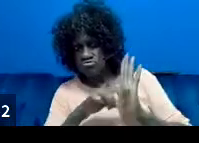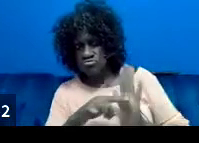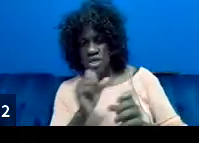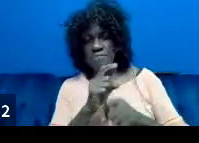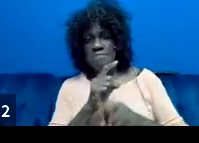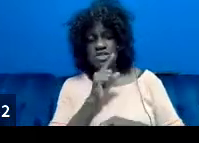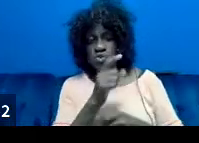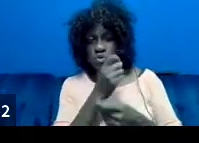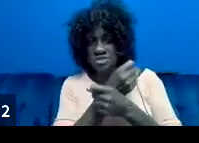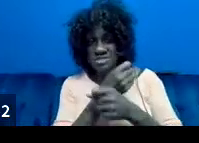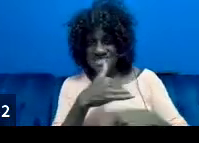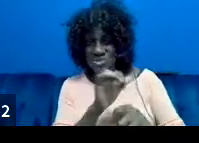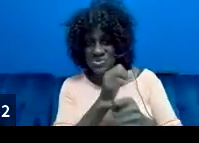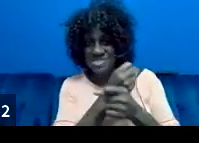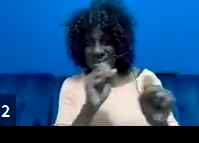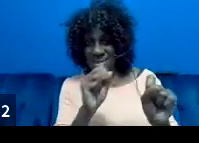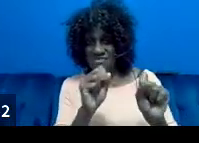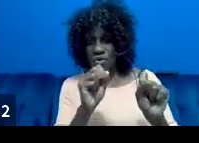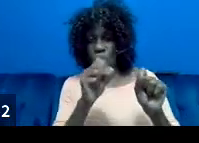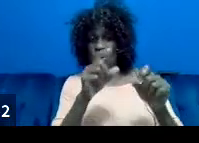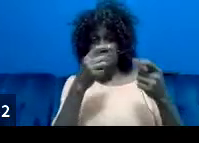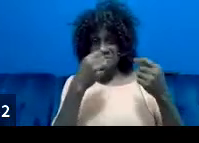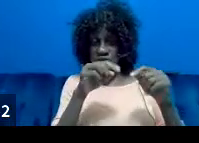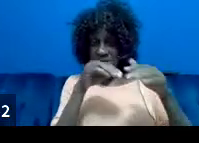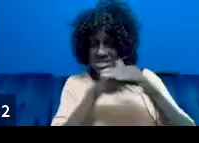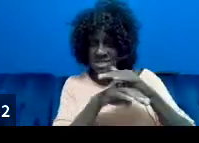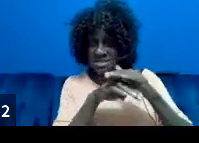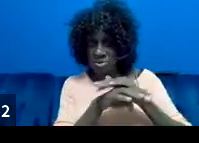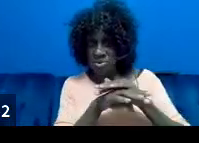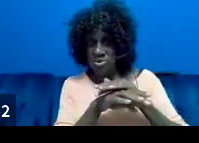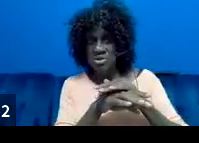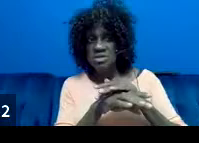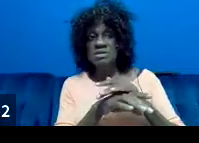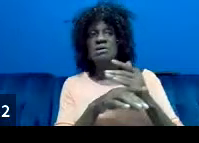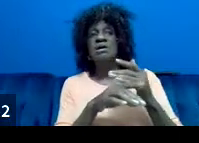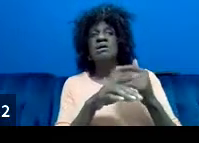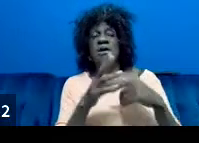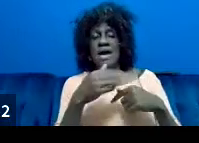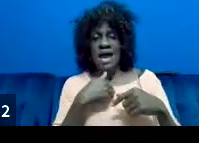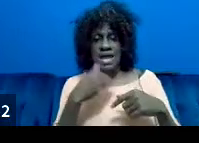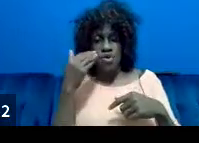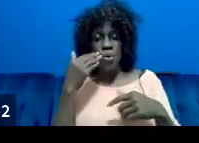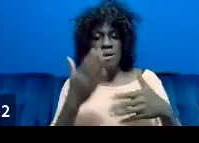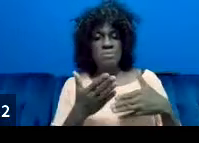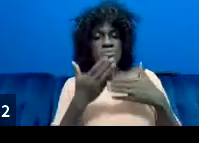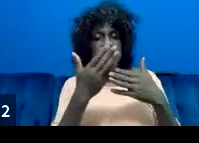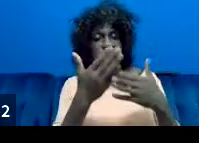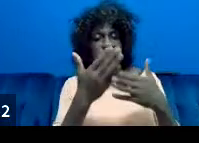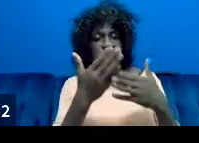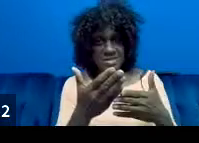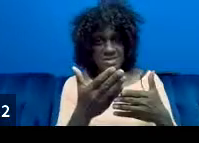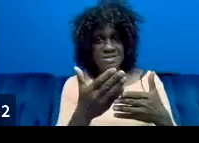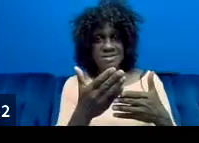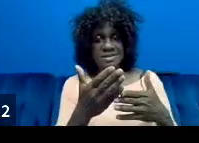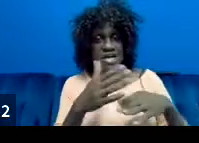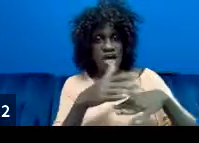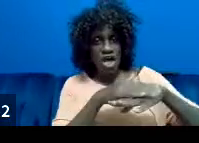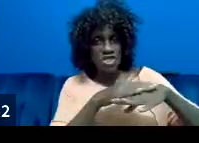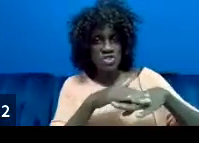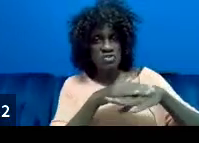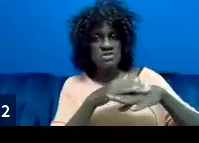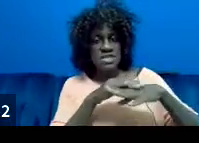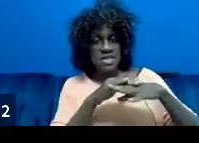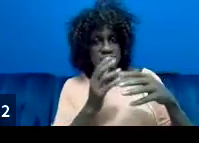it's still safe and it's still accessible, so that I know that I'm providing a surface that's